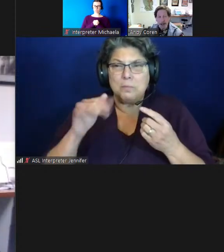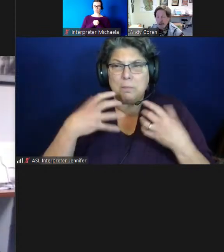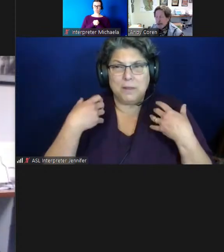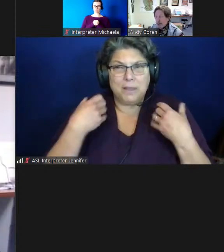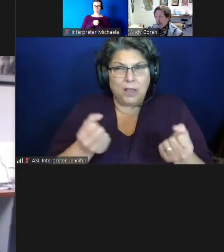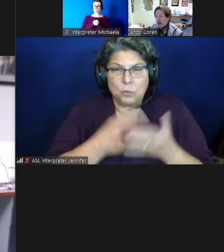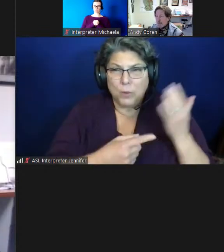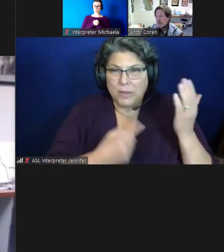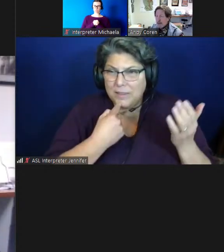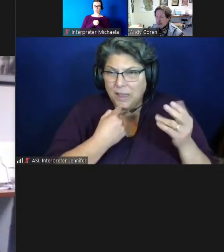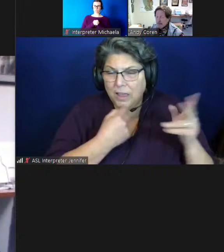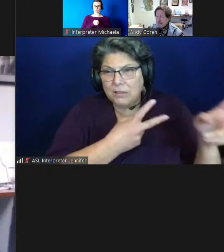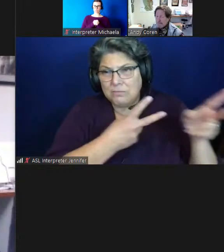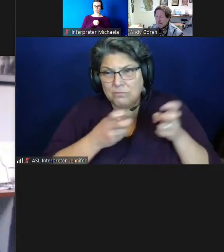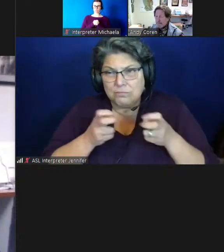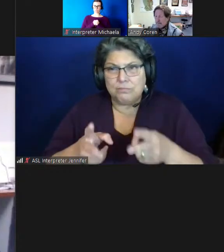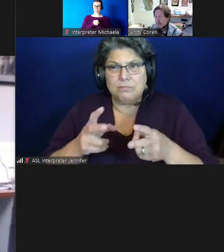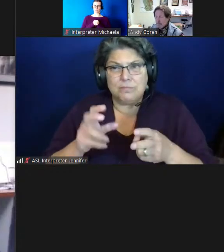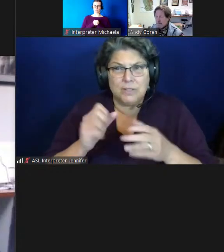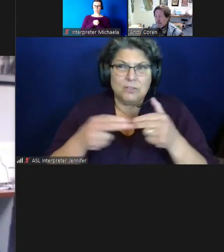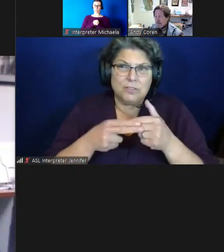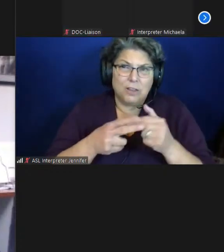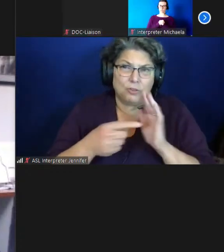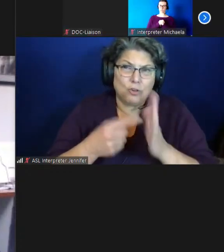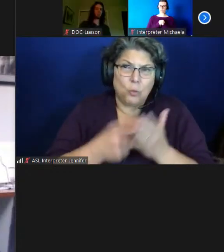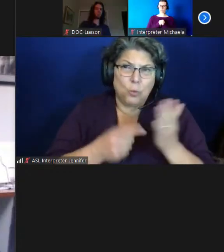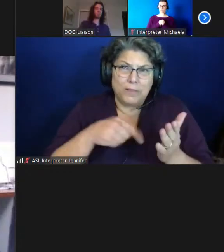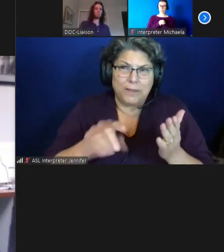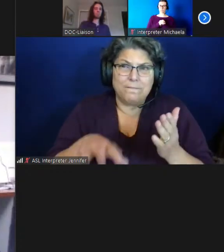their slides to show what they're finding.